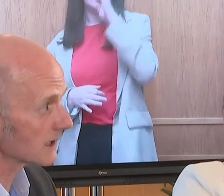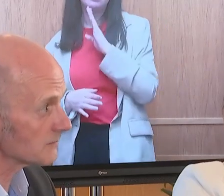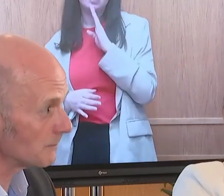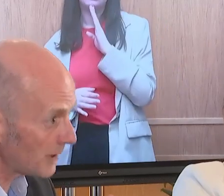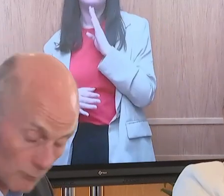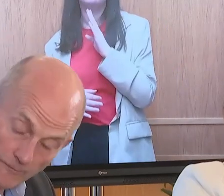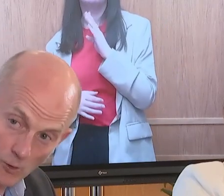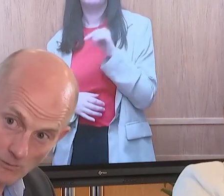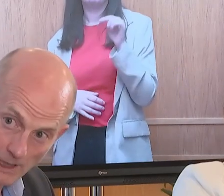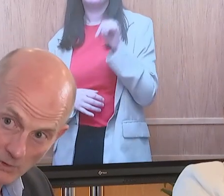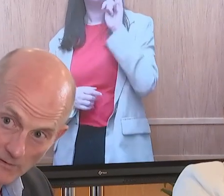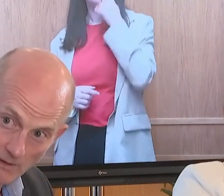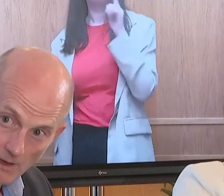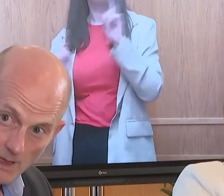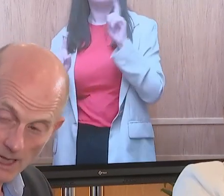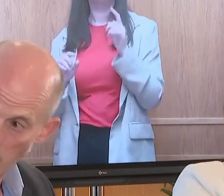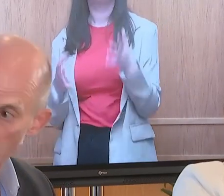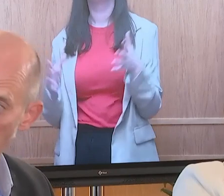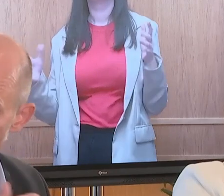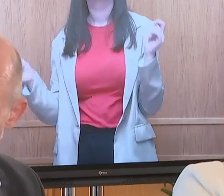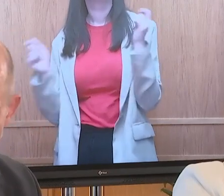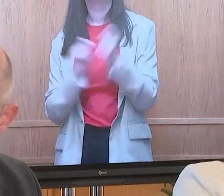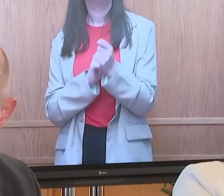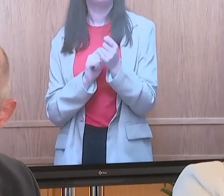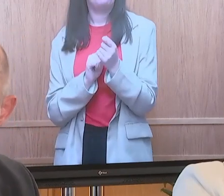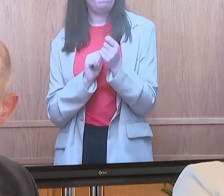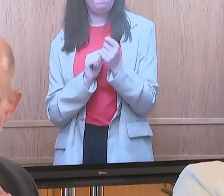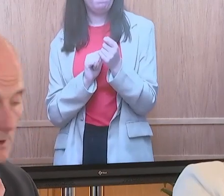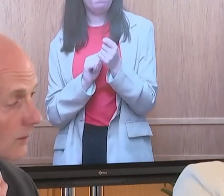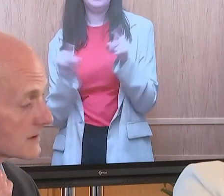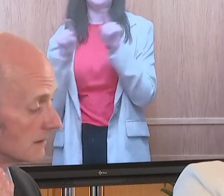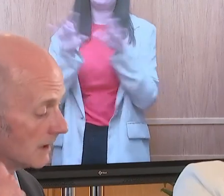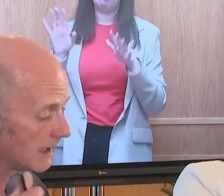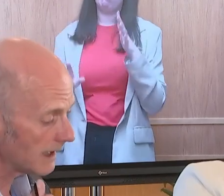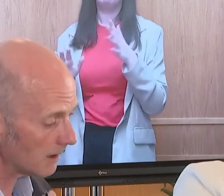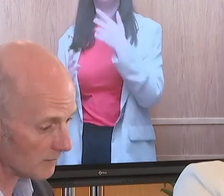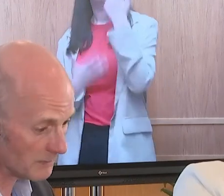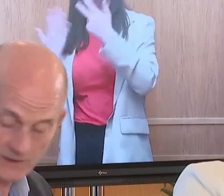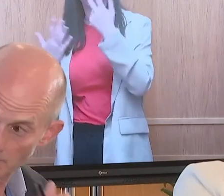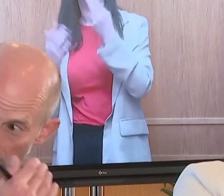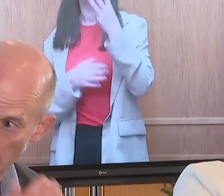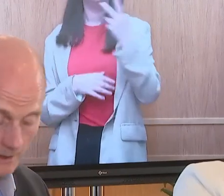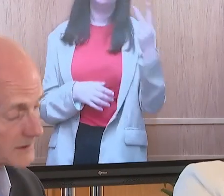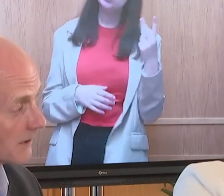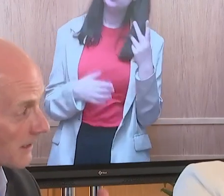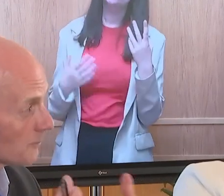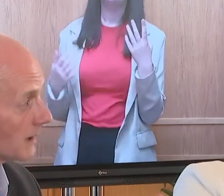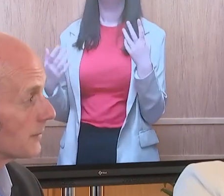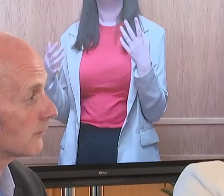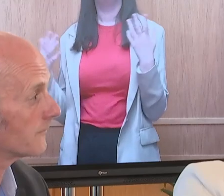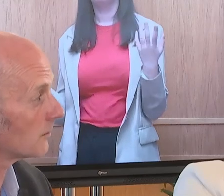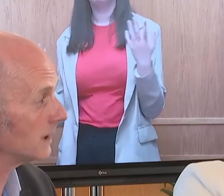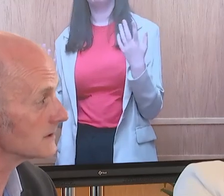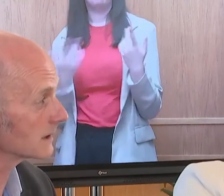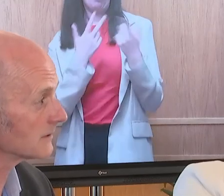of this comes a big reform moment, where akin to 1832 or to maybe to some of the